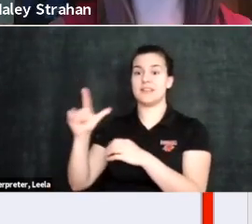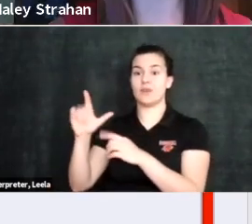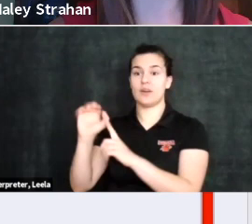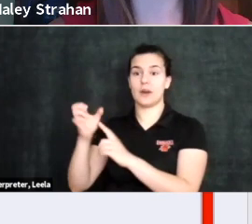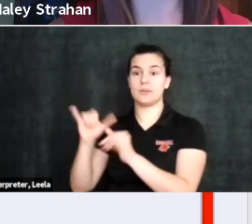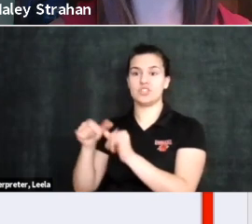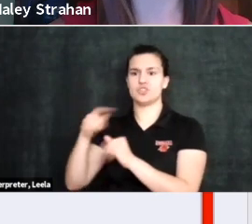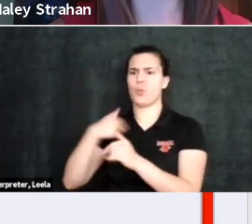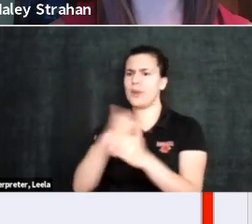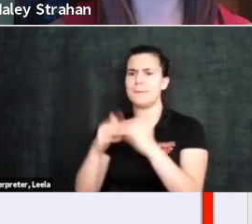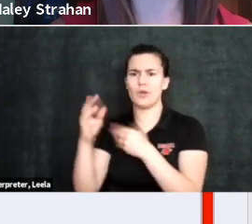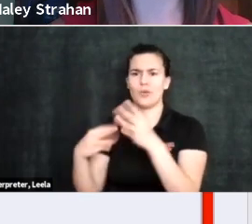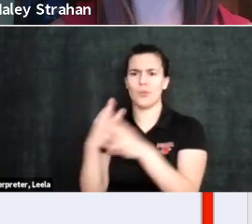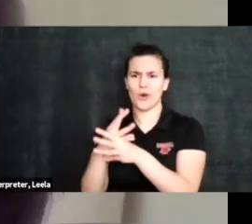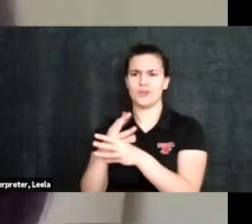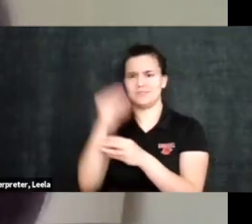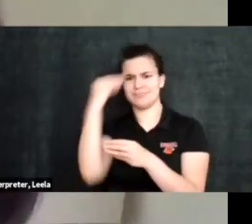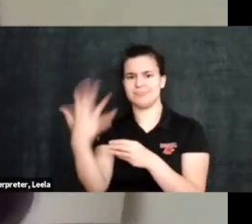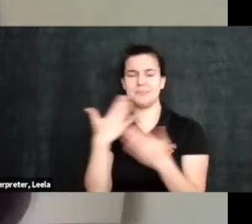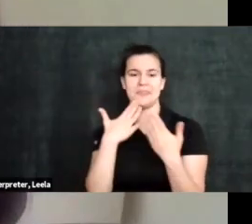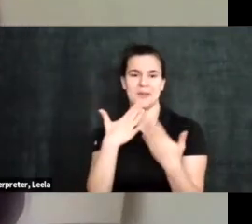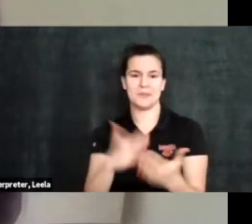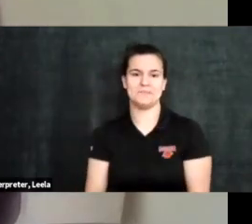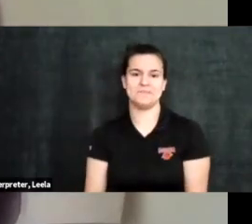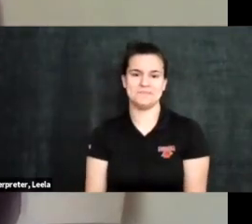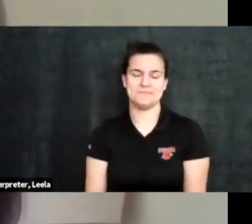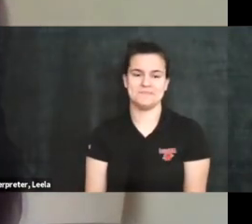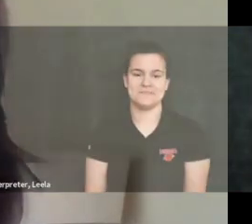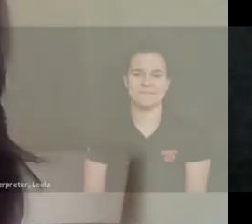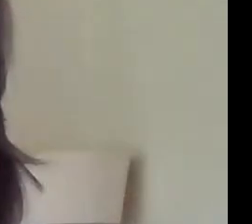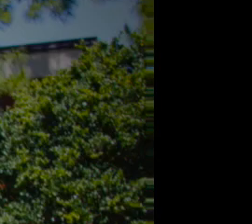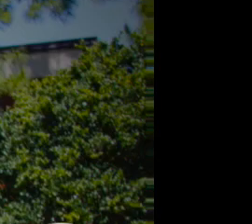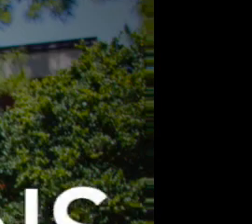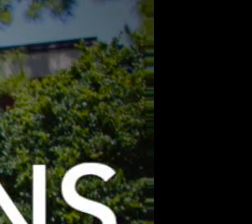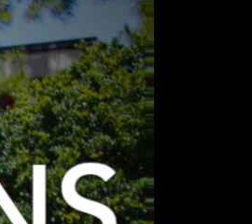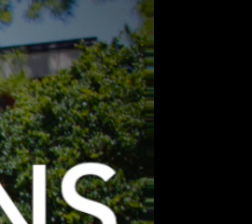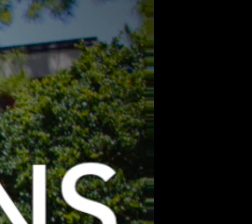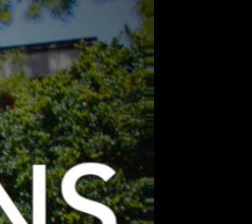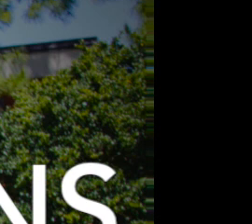Thank you. Thank you. Bye. Bye-bye.